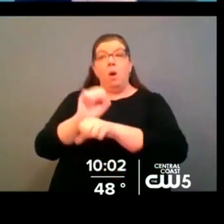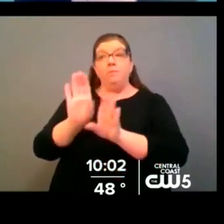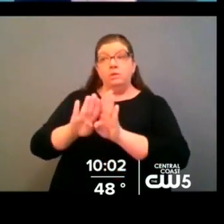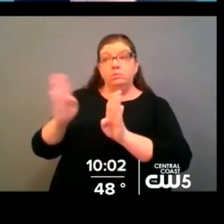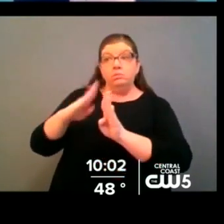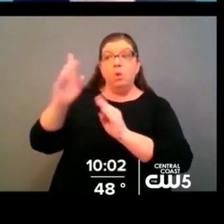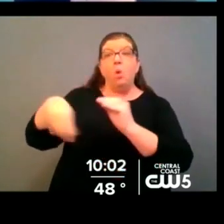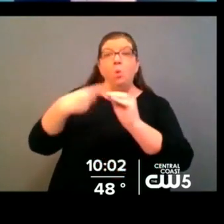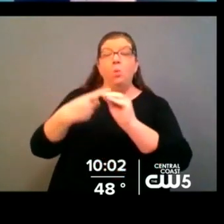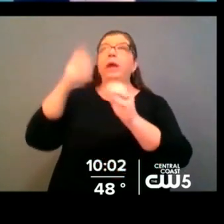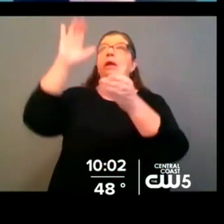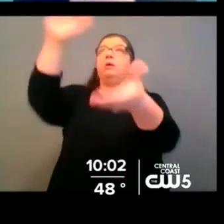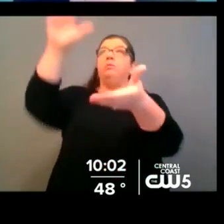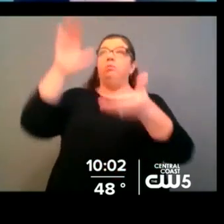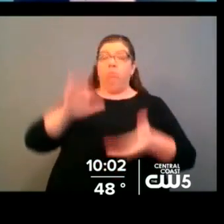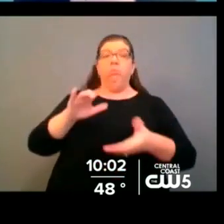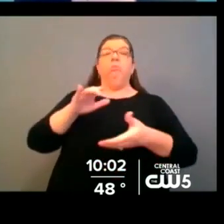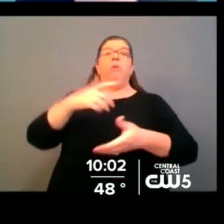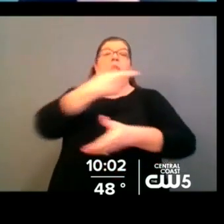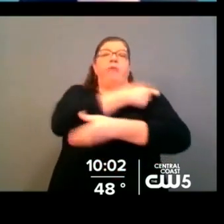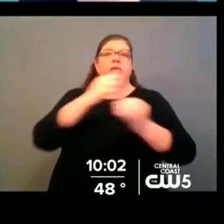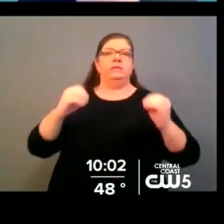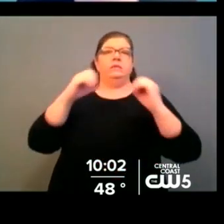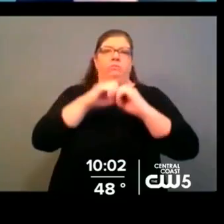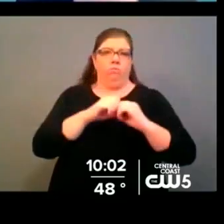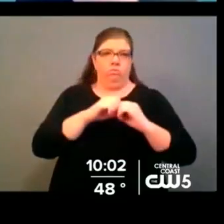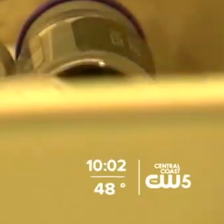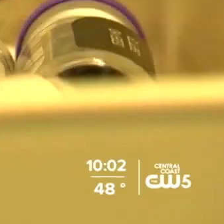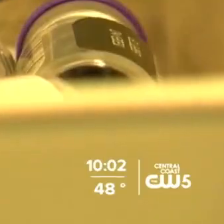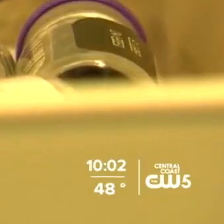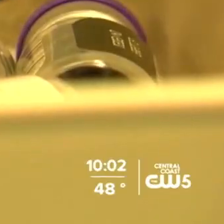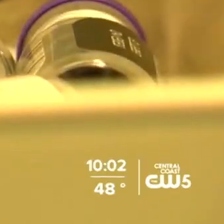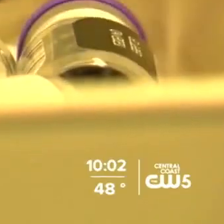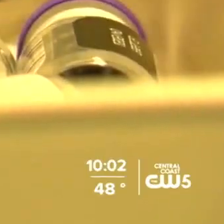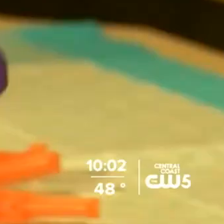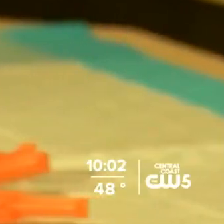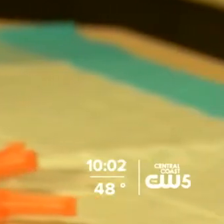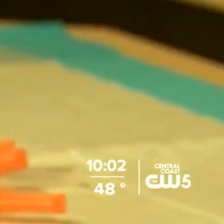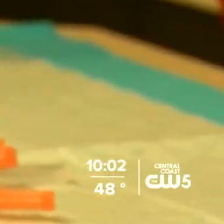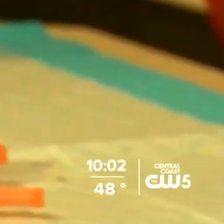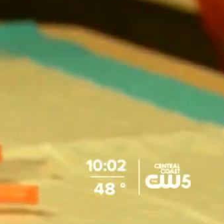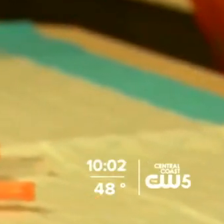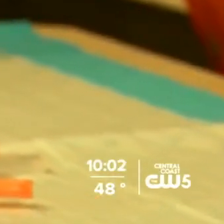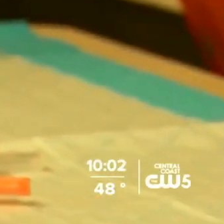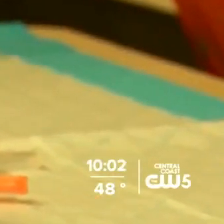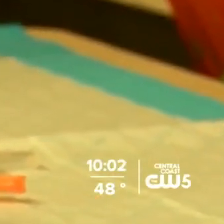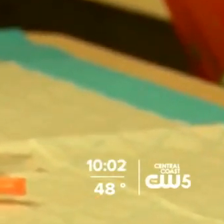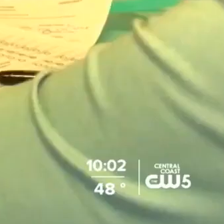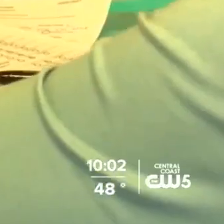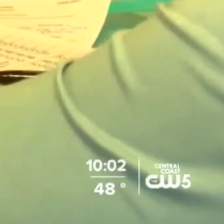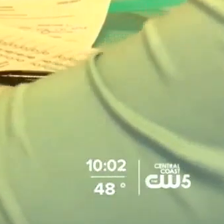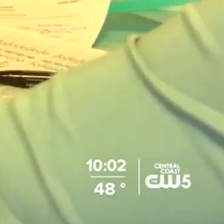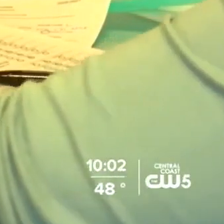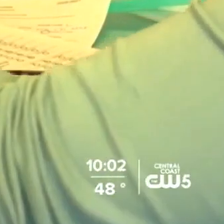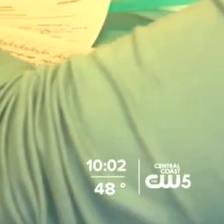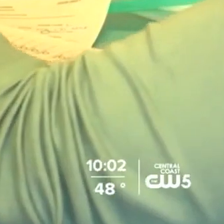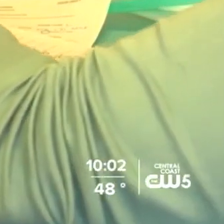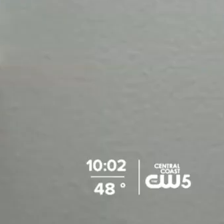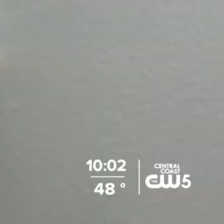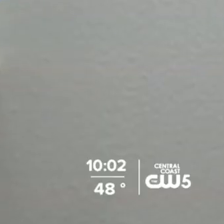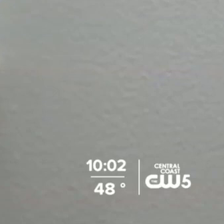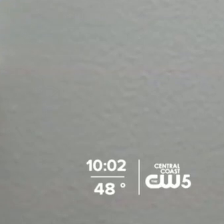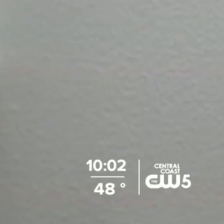vaccine availability comes to our county. Those 65 years and older will be included in the next group to be